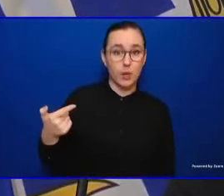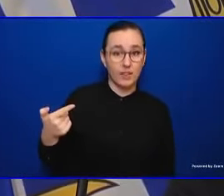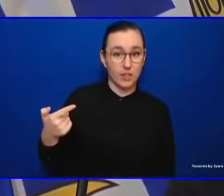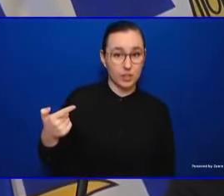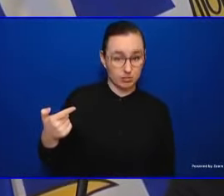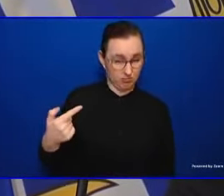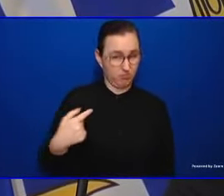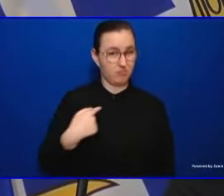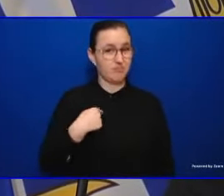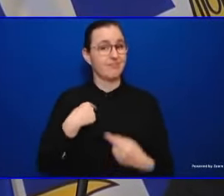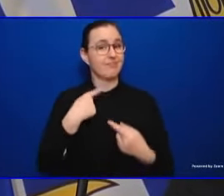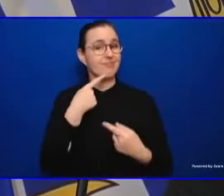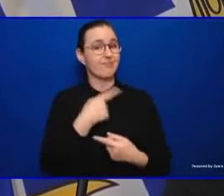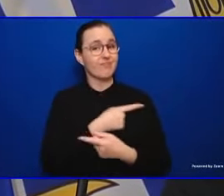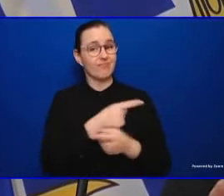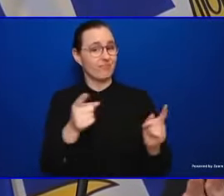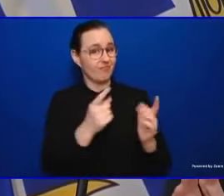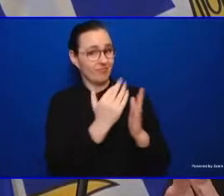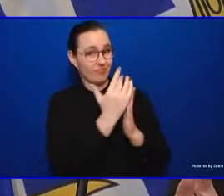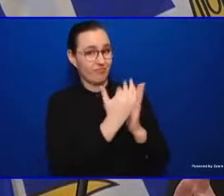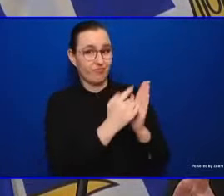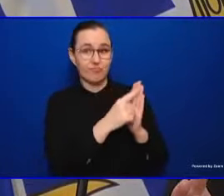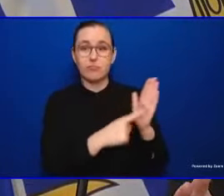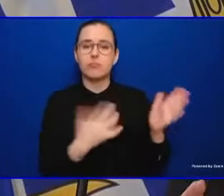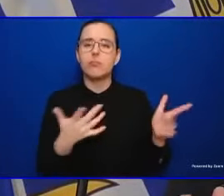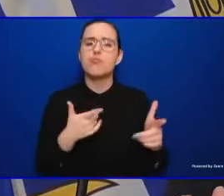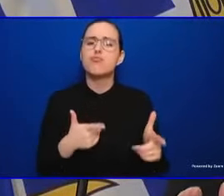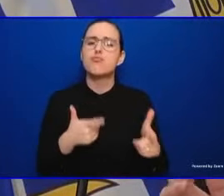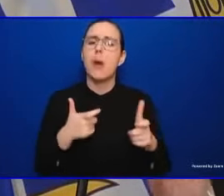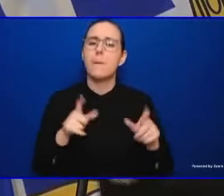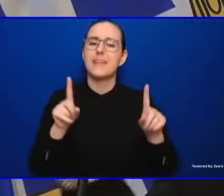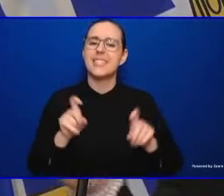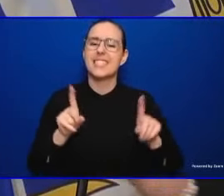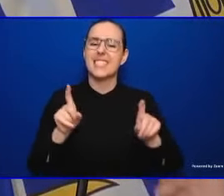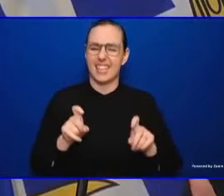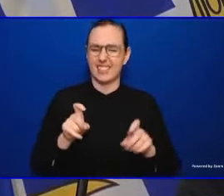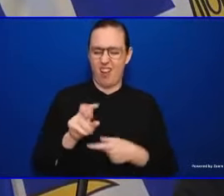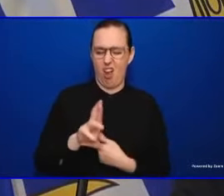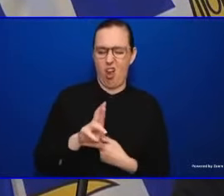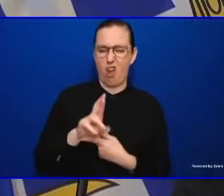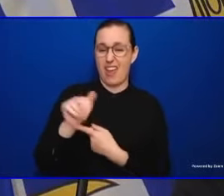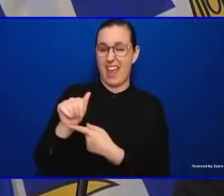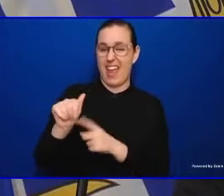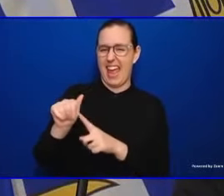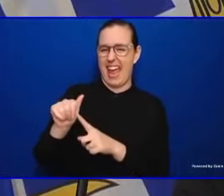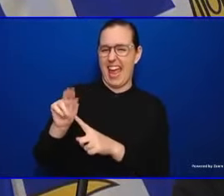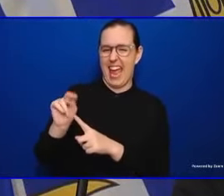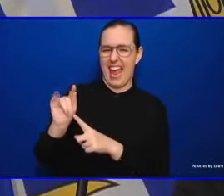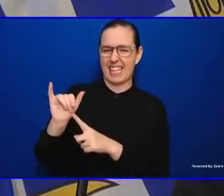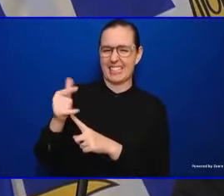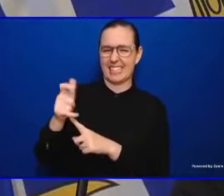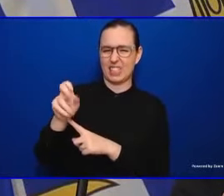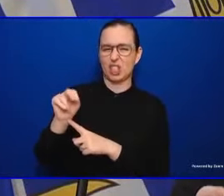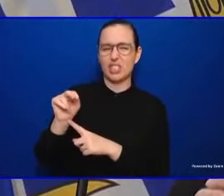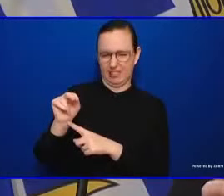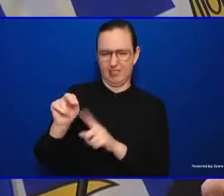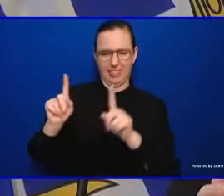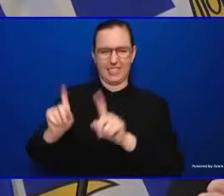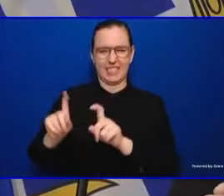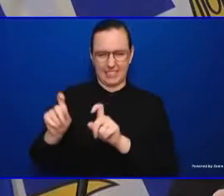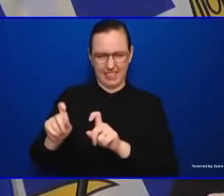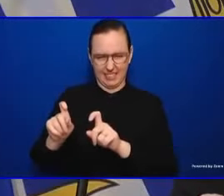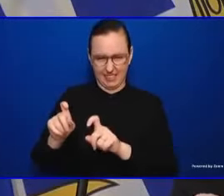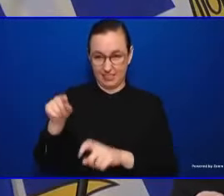in BC. And we've said that we focus on, particularly through to the middle or end of January, that we're going to be